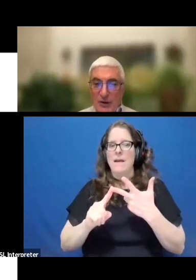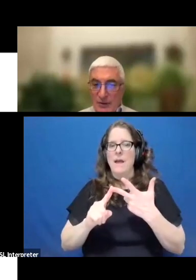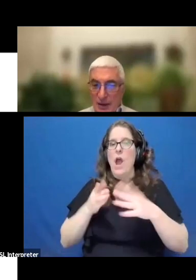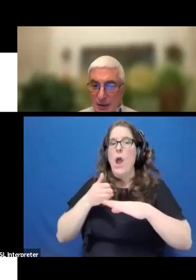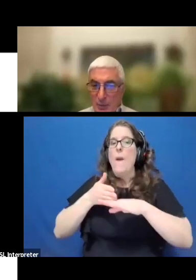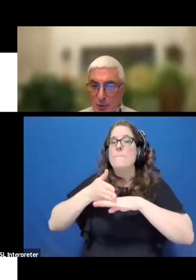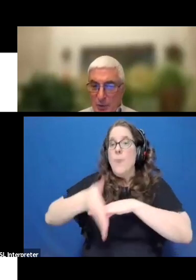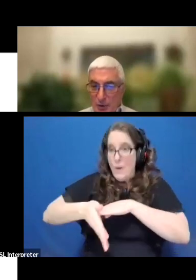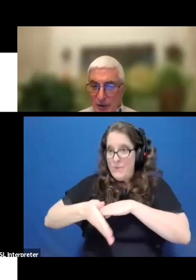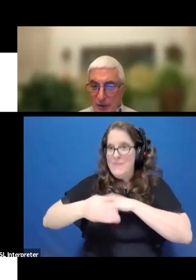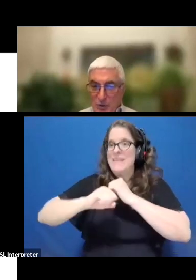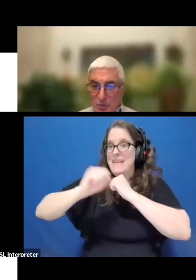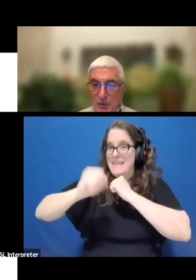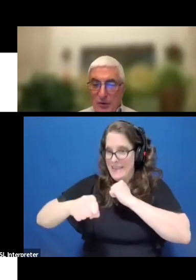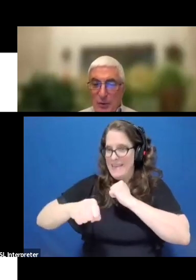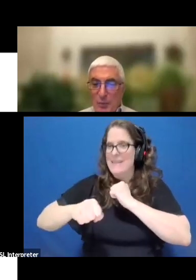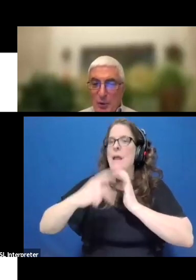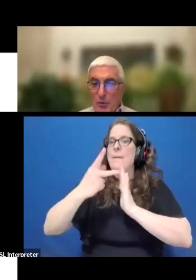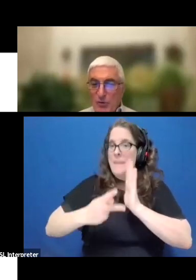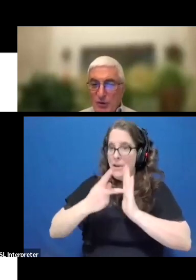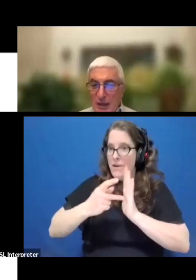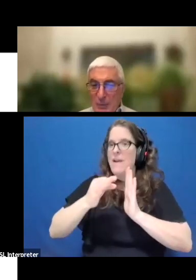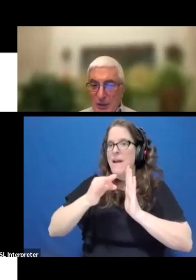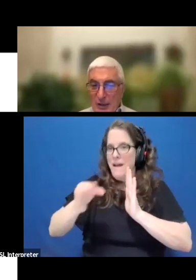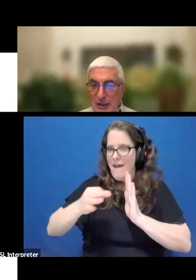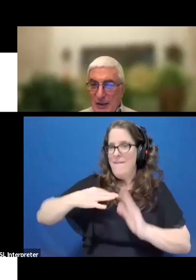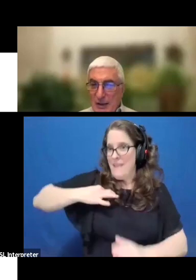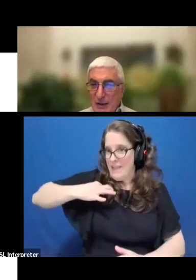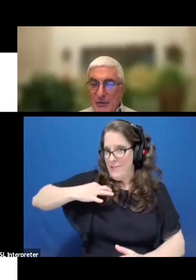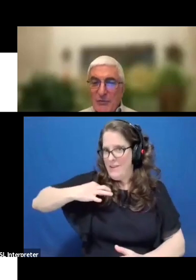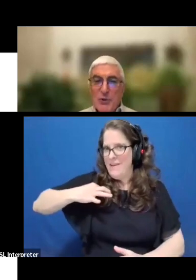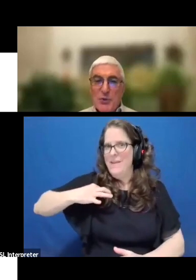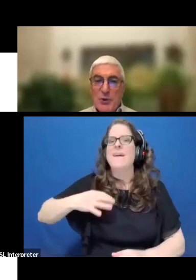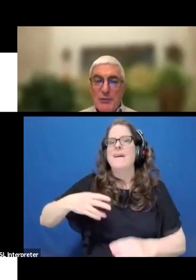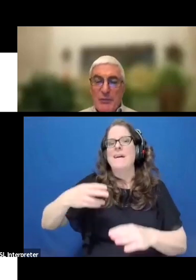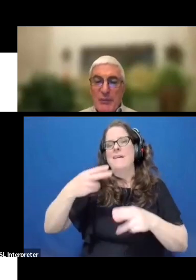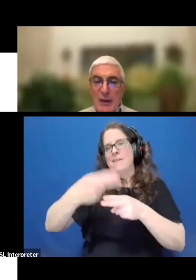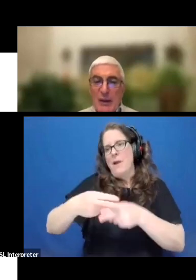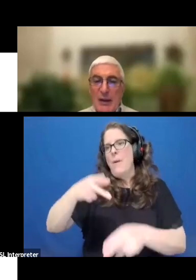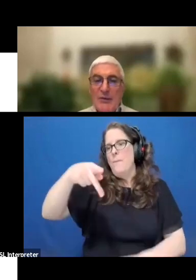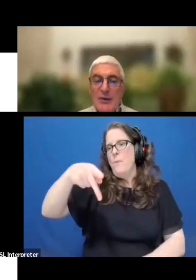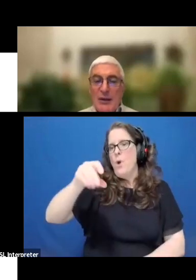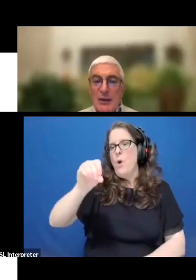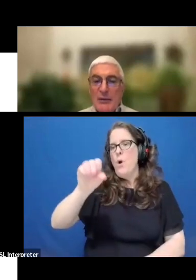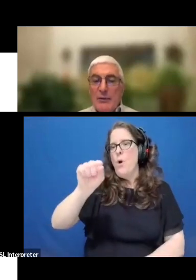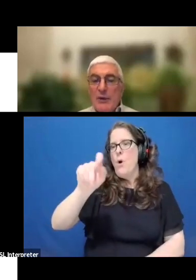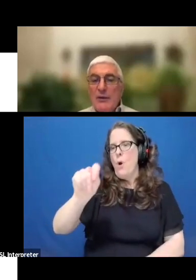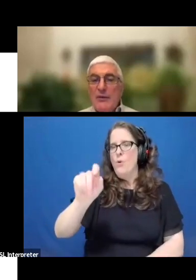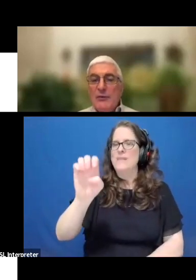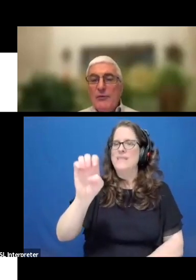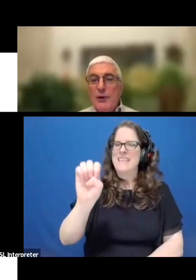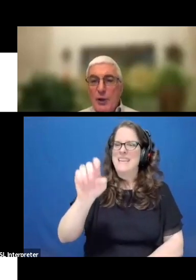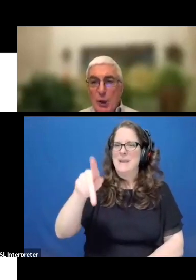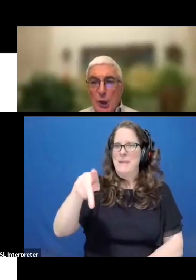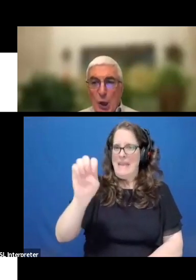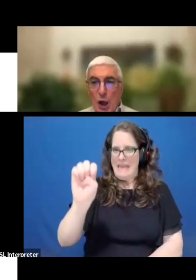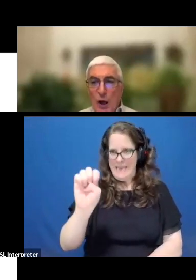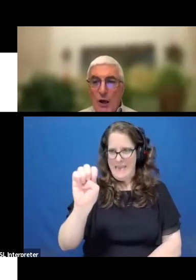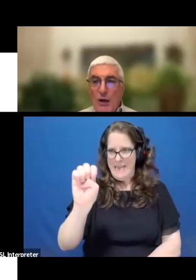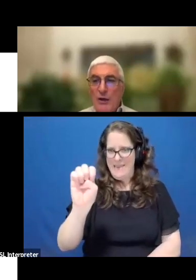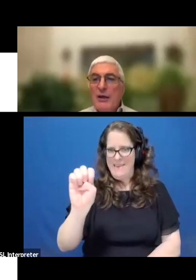post extended period of eligibility, or post EPE for short. Incidentally, looking at these